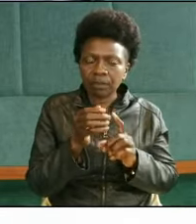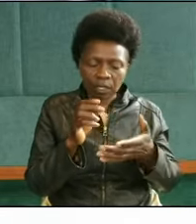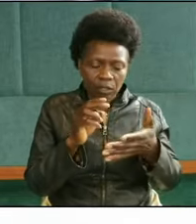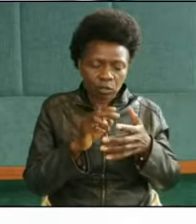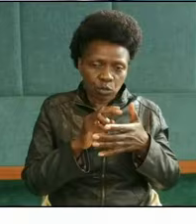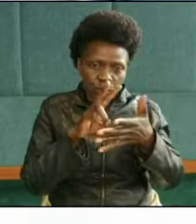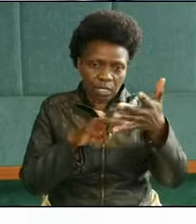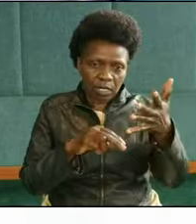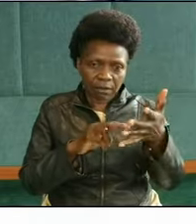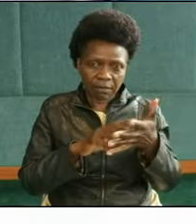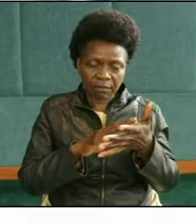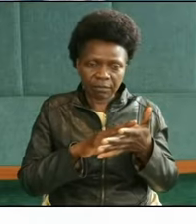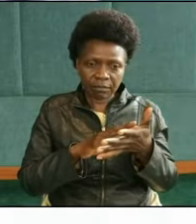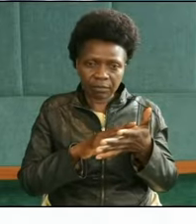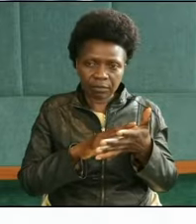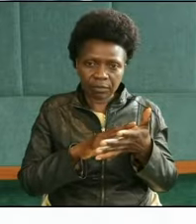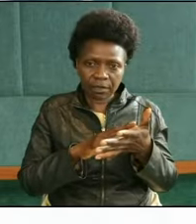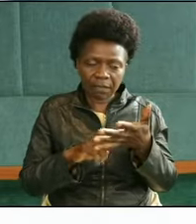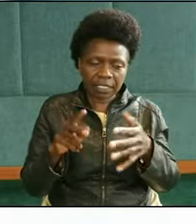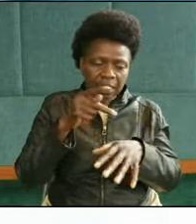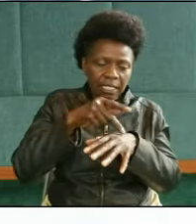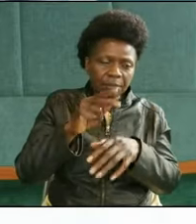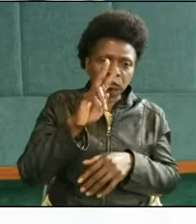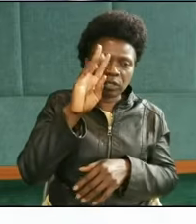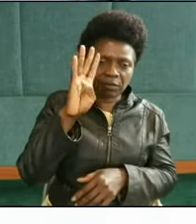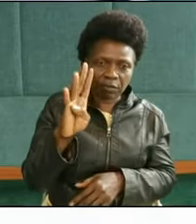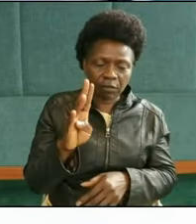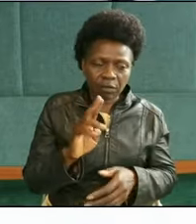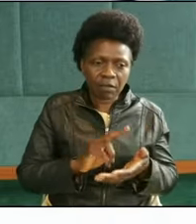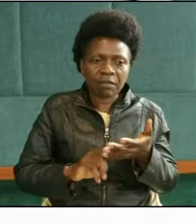read that, as we go to read this verse, Psalm 24 from verse 7,